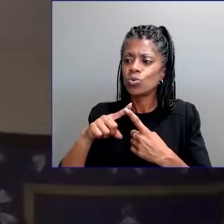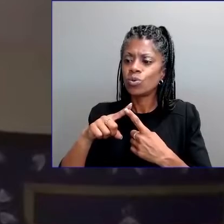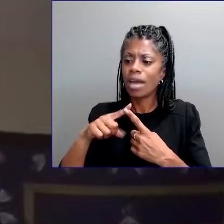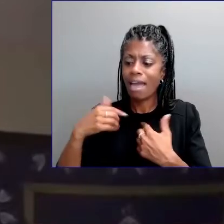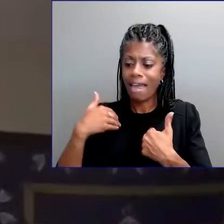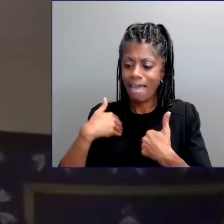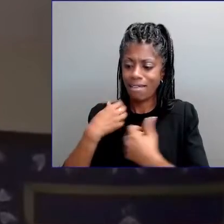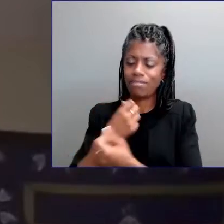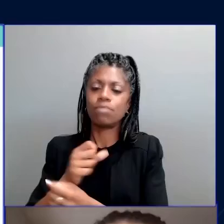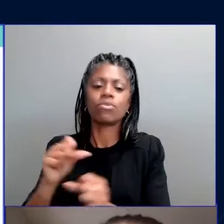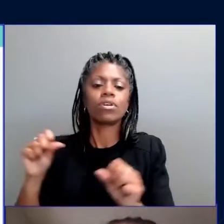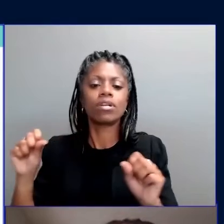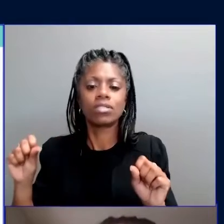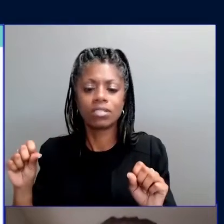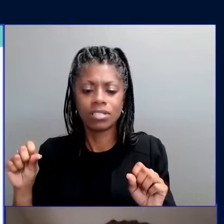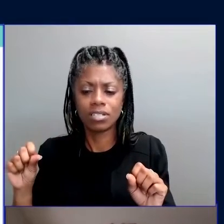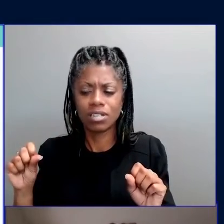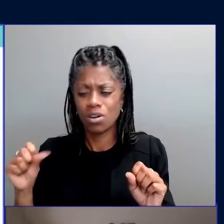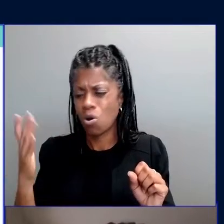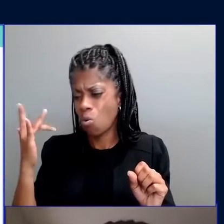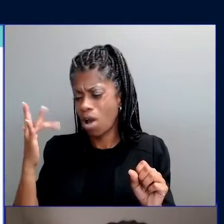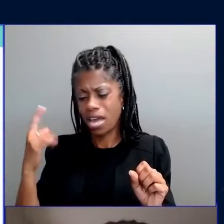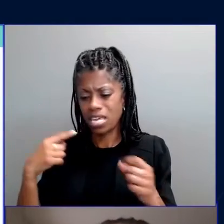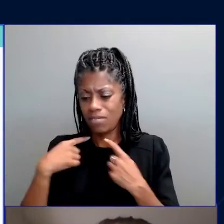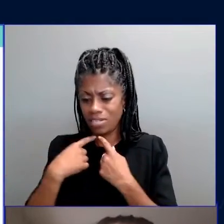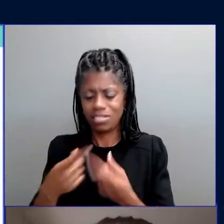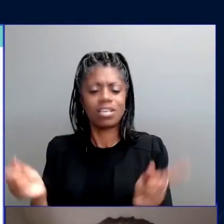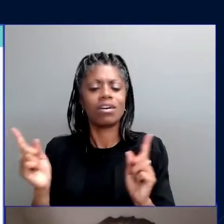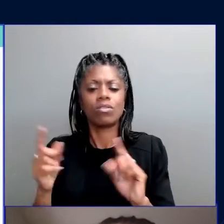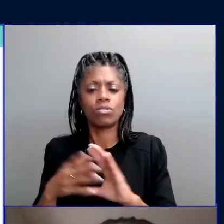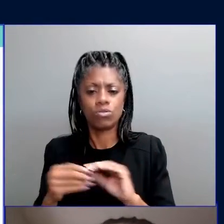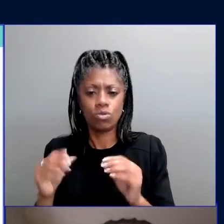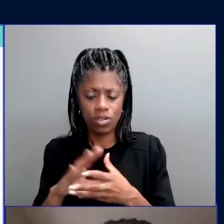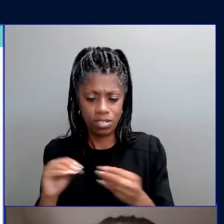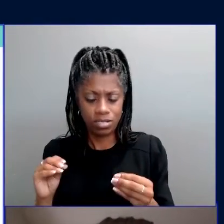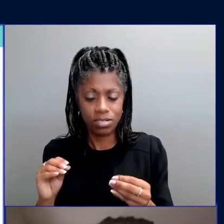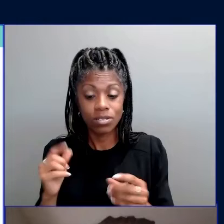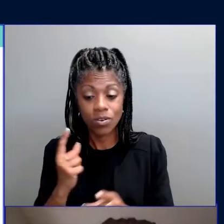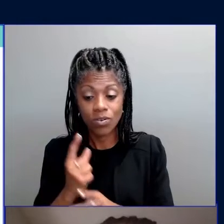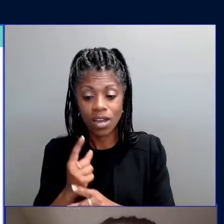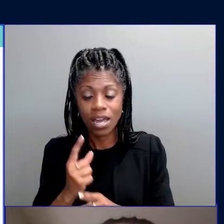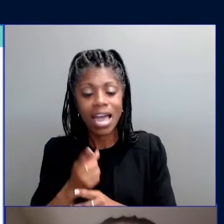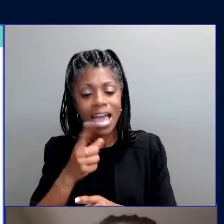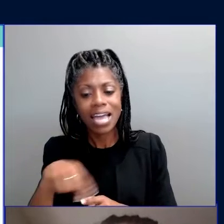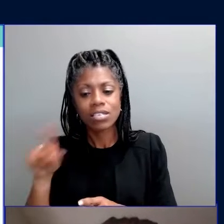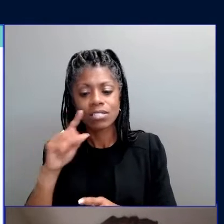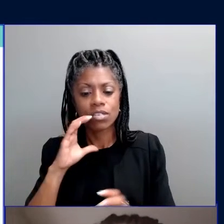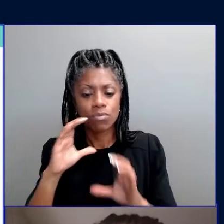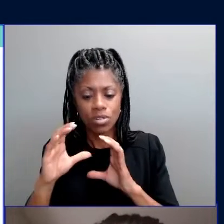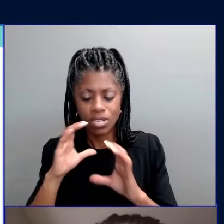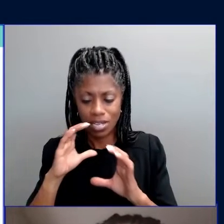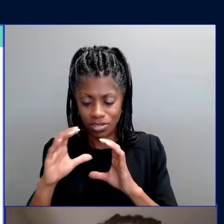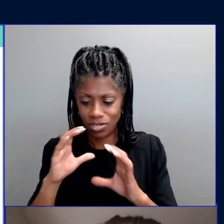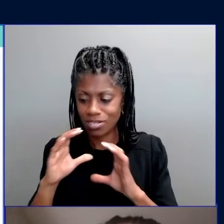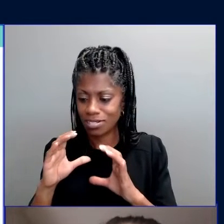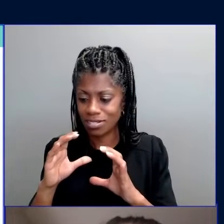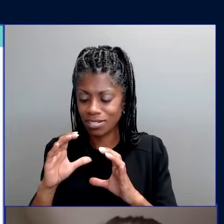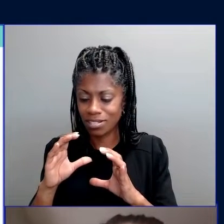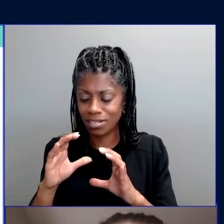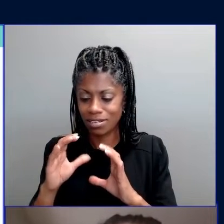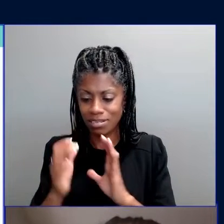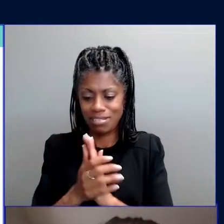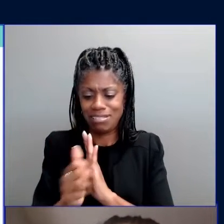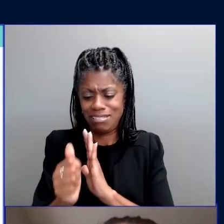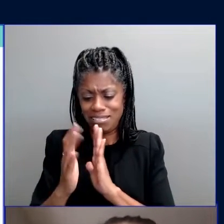place? As communicators, your worldview and how you understand disability matters. It sets